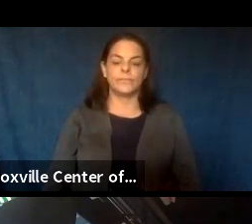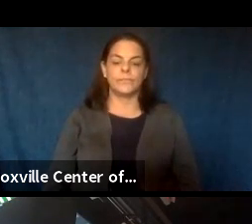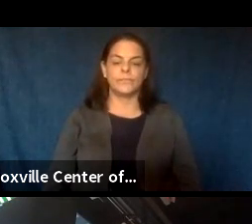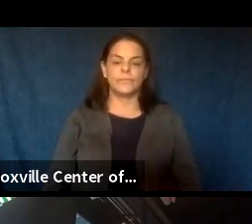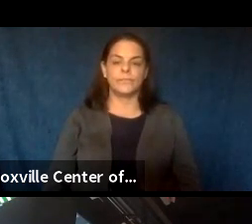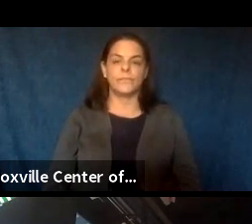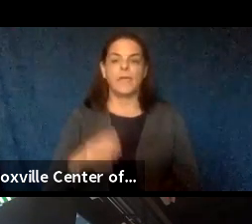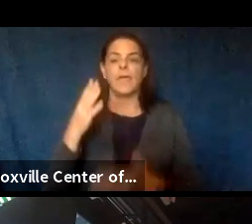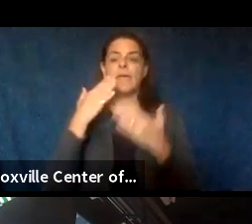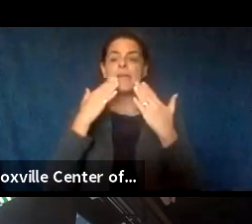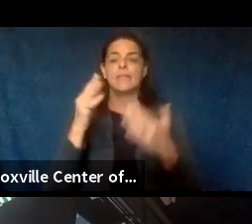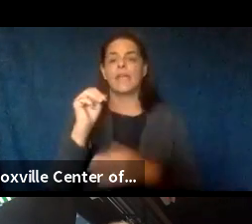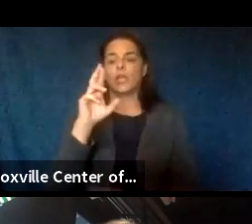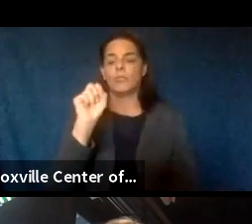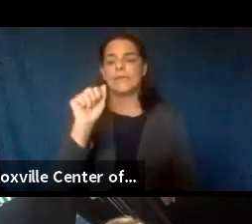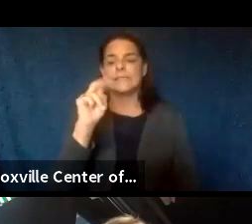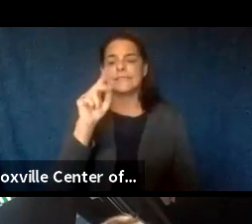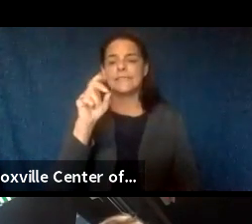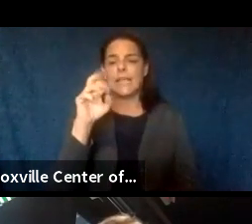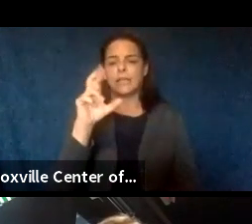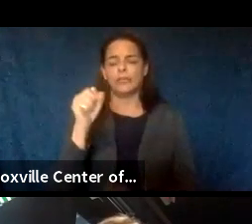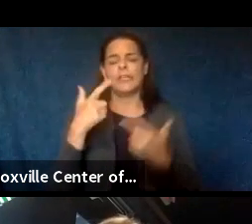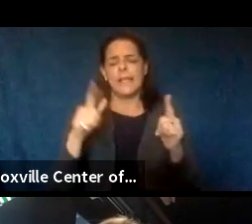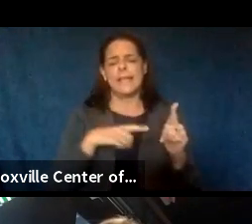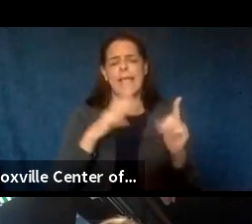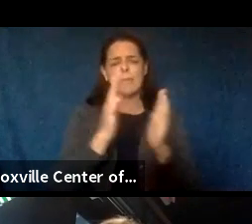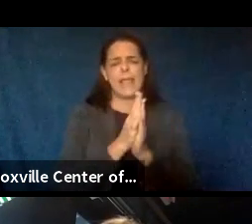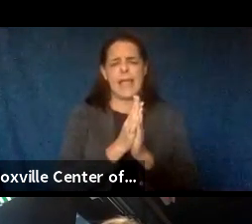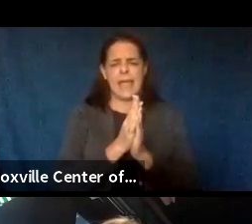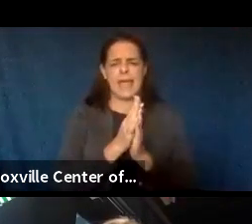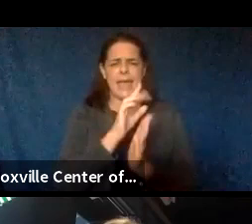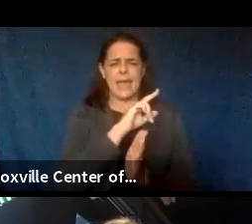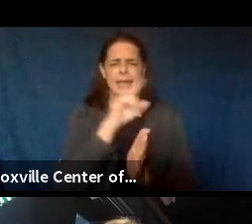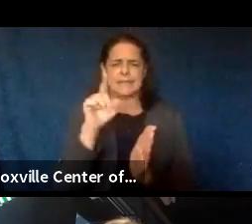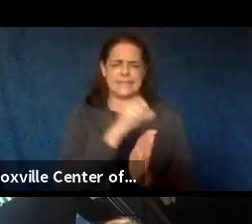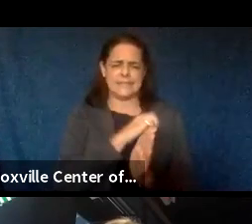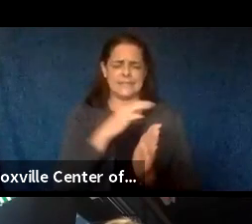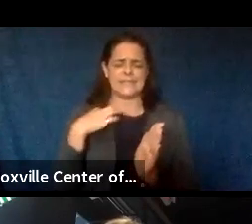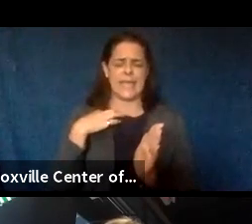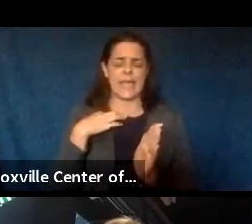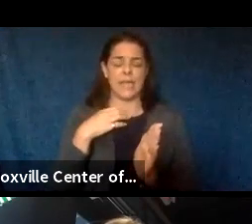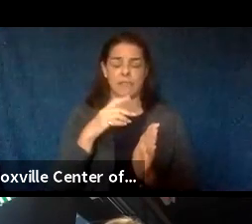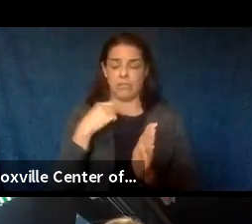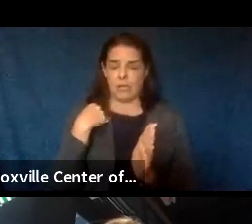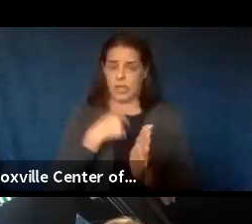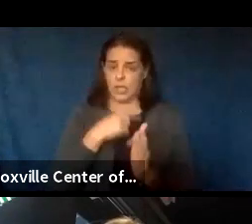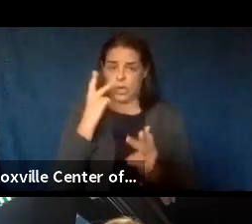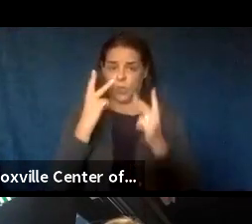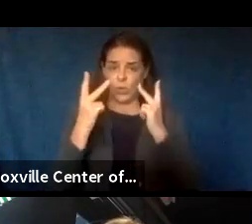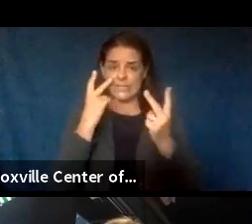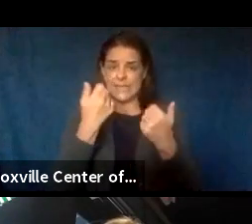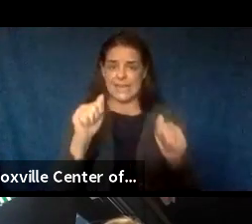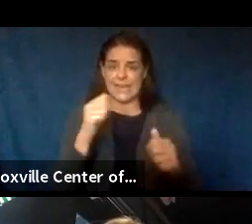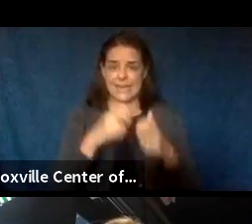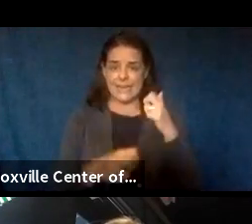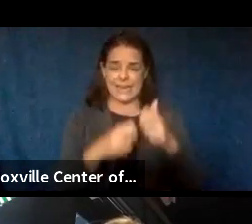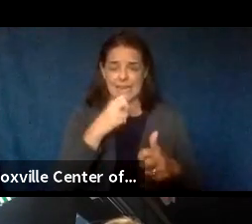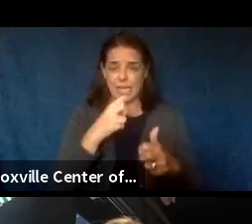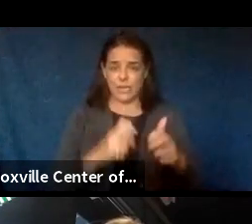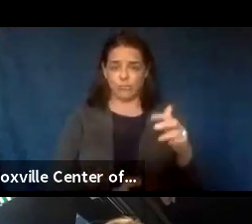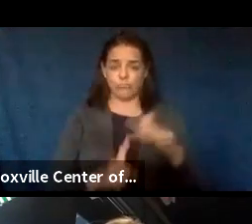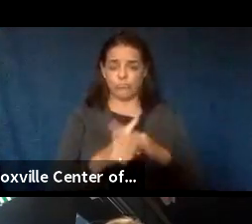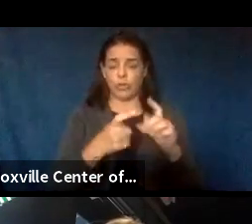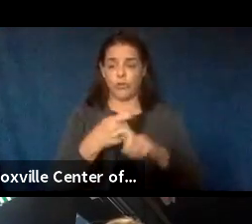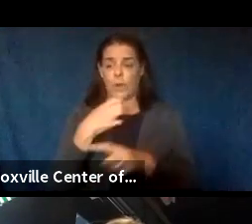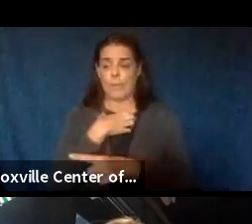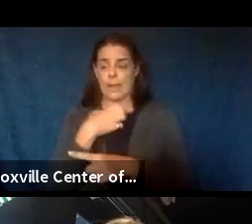Well, thank you, Mr. Sanders. Let me just ask a question maybe to staff. Are we seeing any issues coming out of